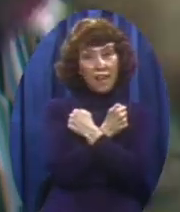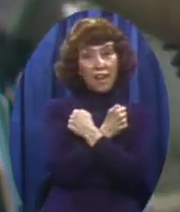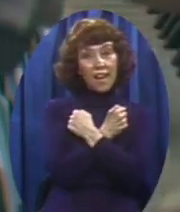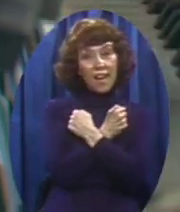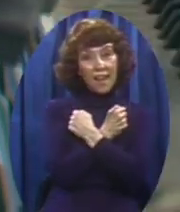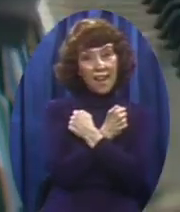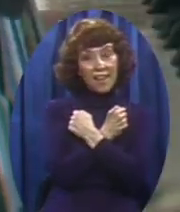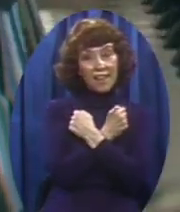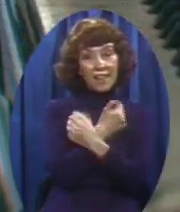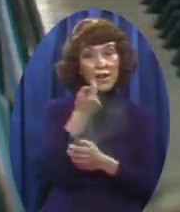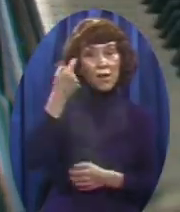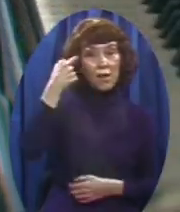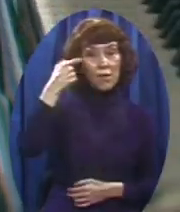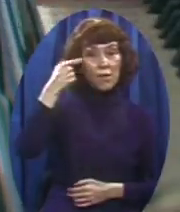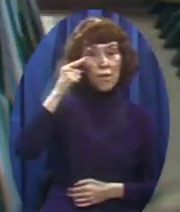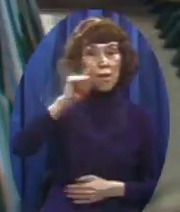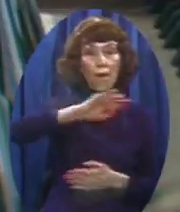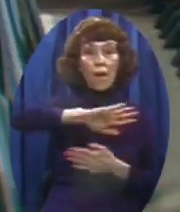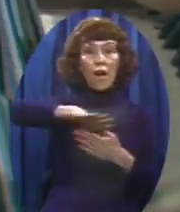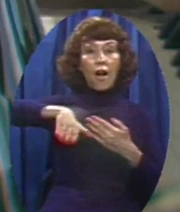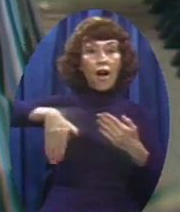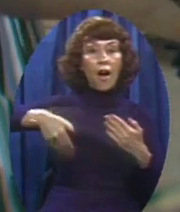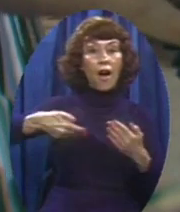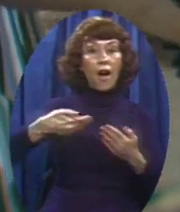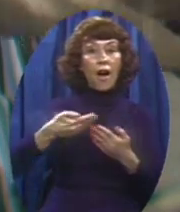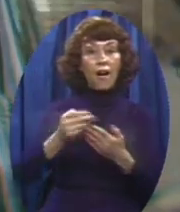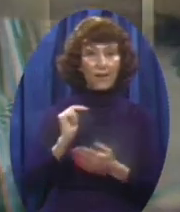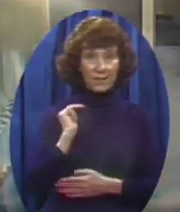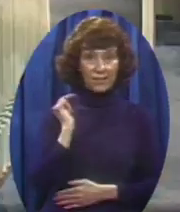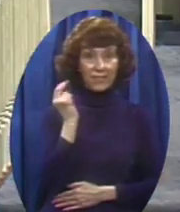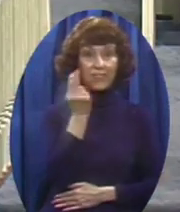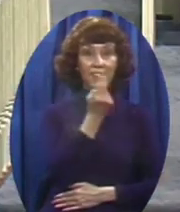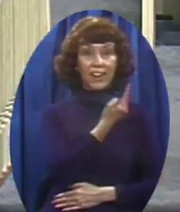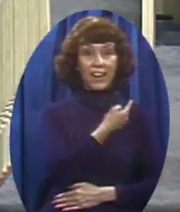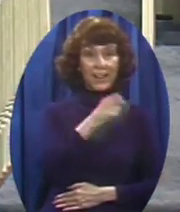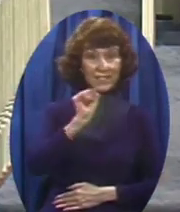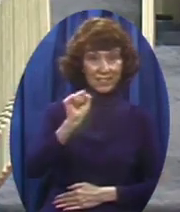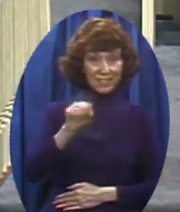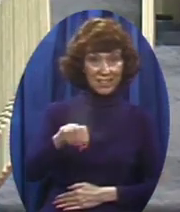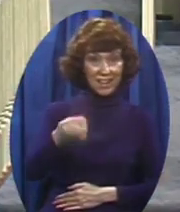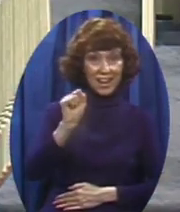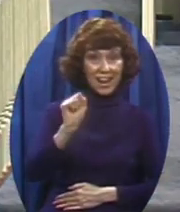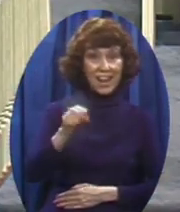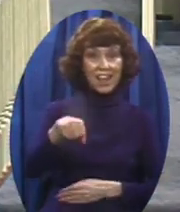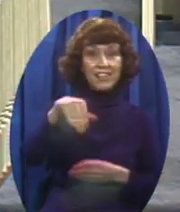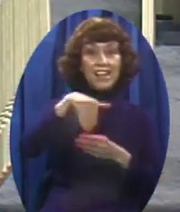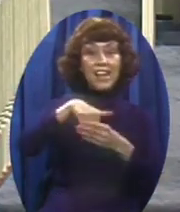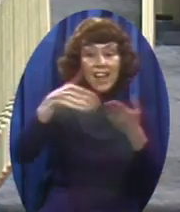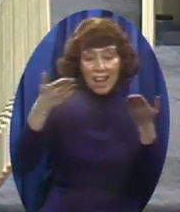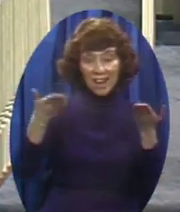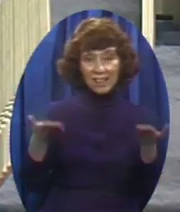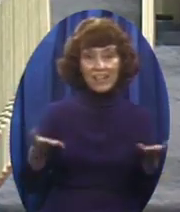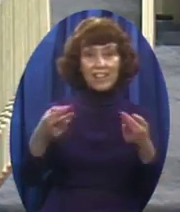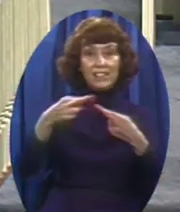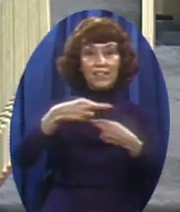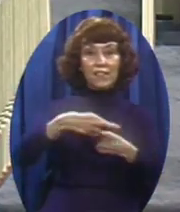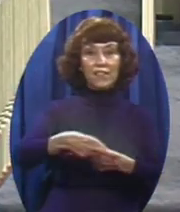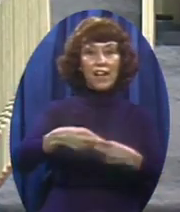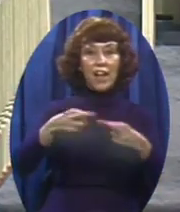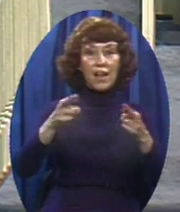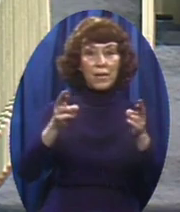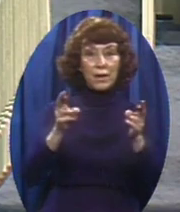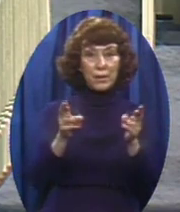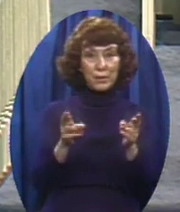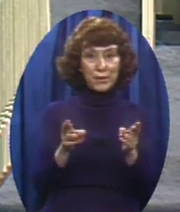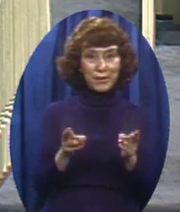love for all of us. Yes, in this very